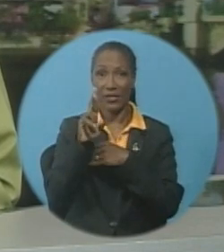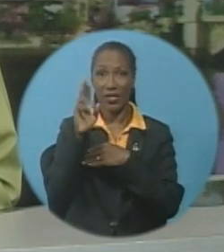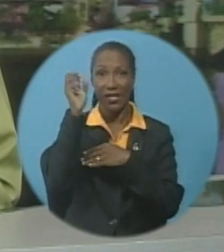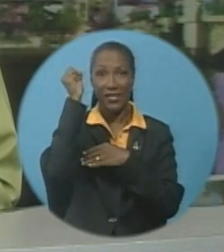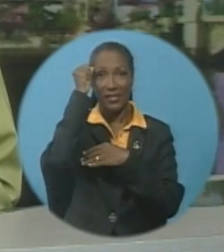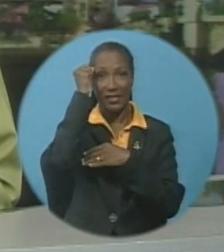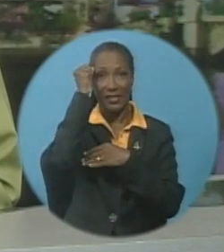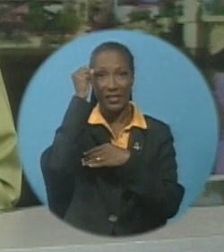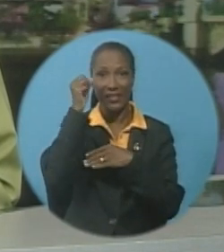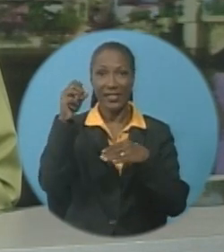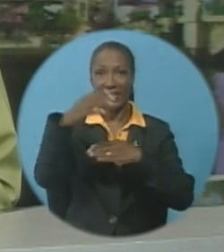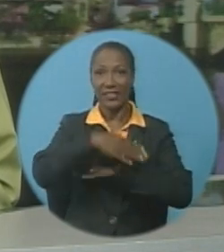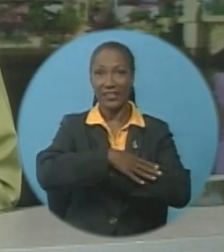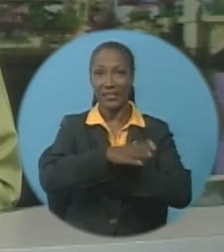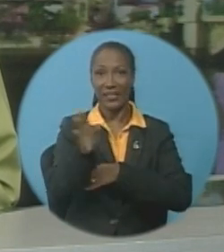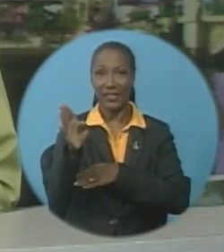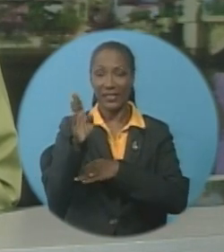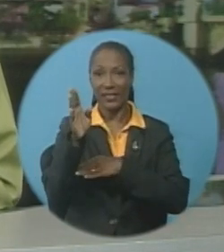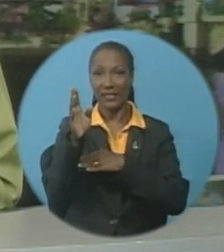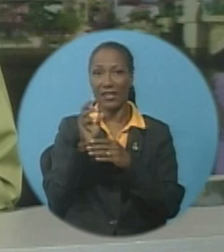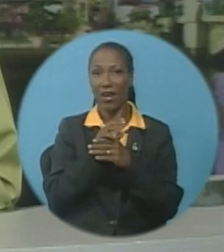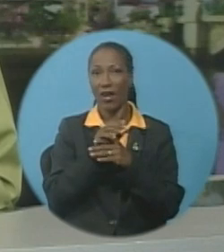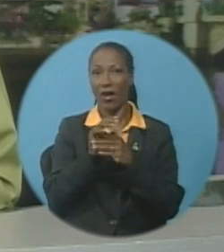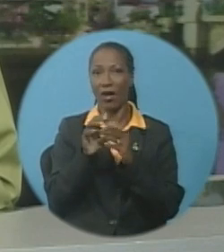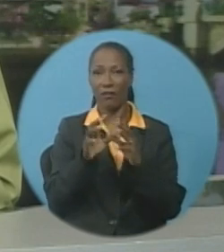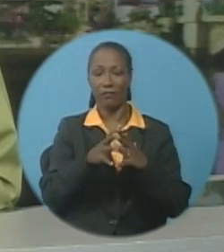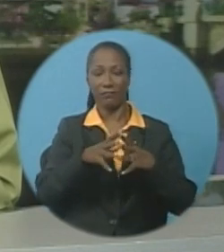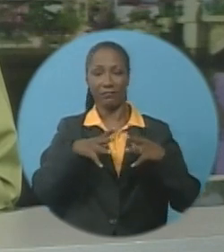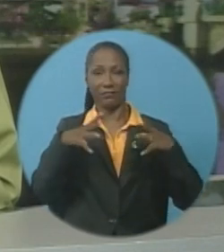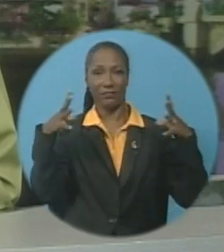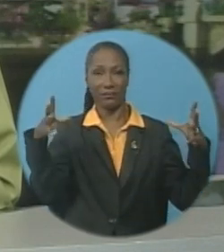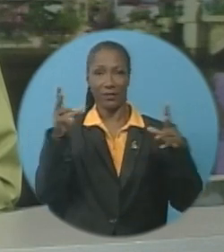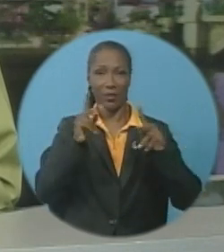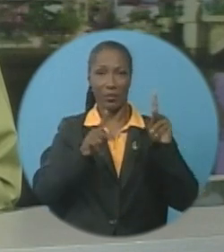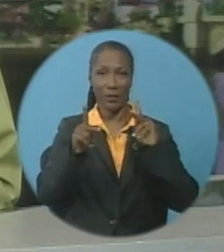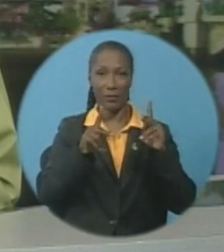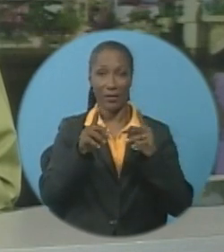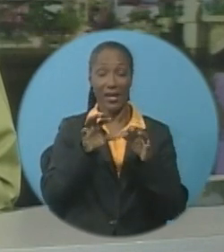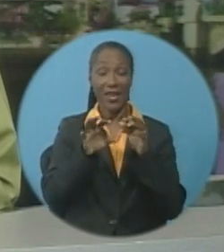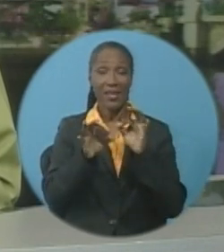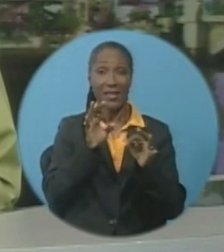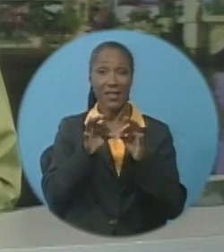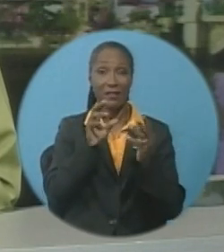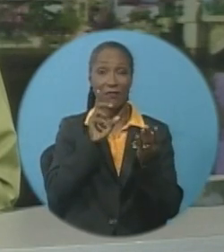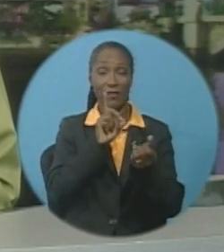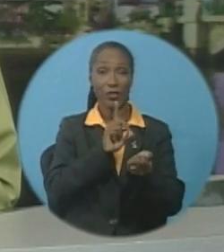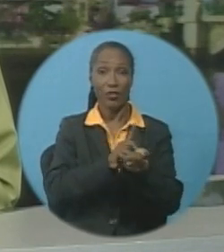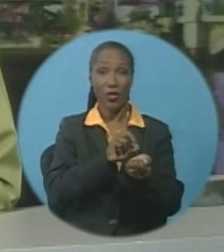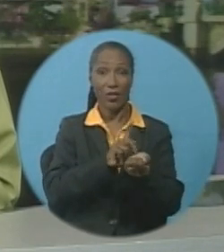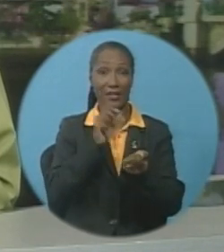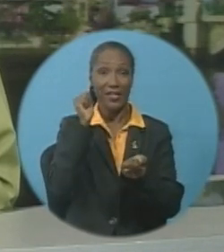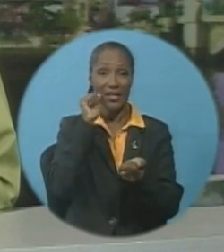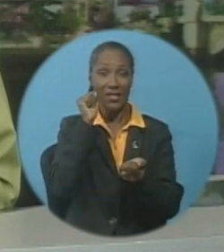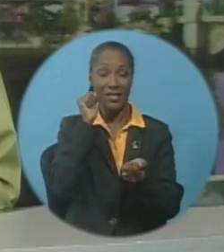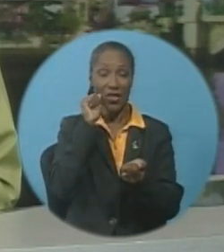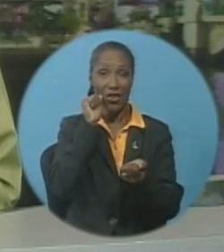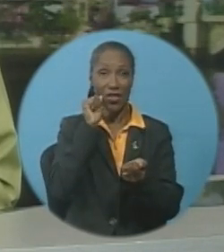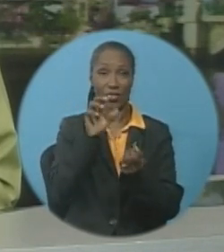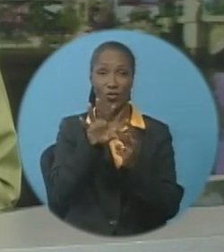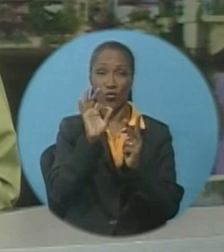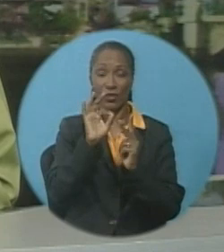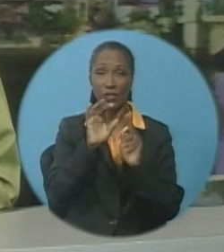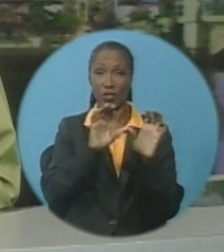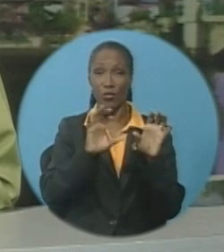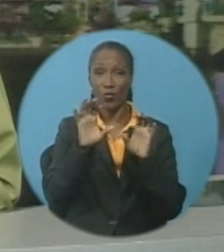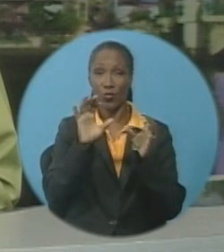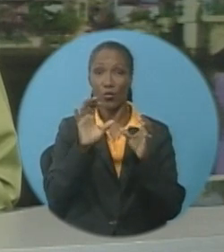of mass-based parties are open to all, adding that if Dr. Agard chooses to go that way, she won't be the first to do so.